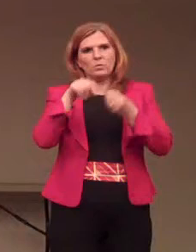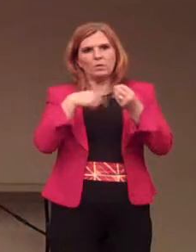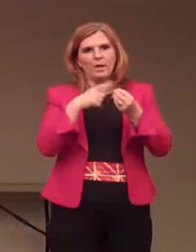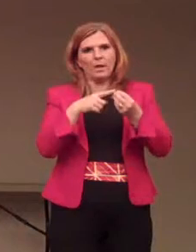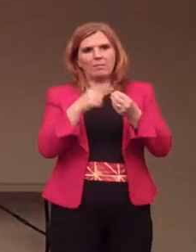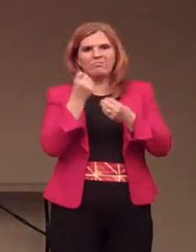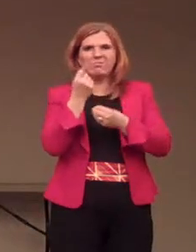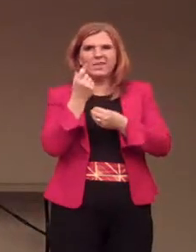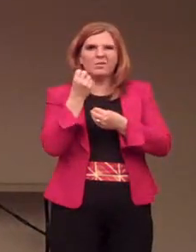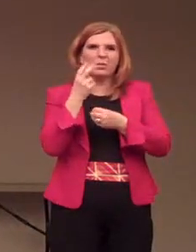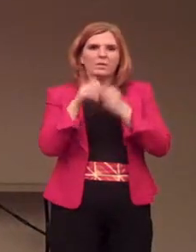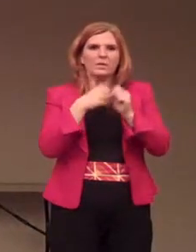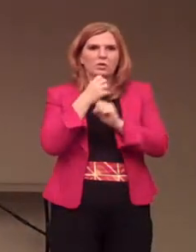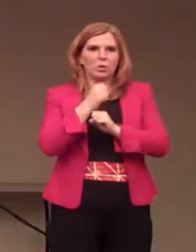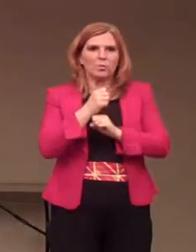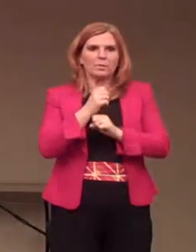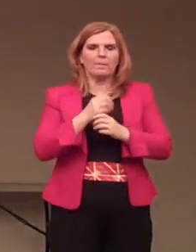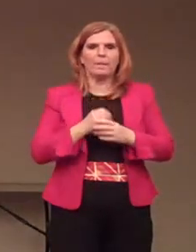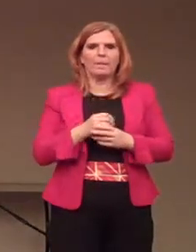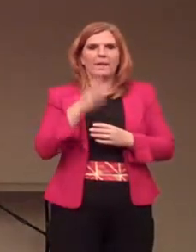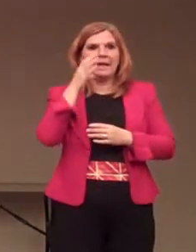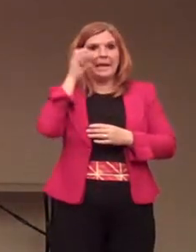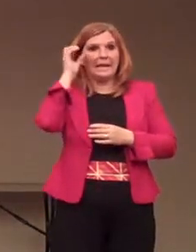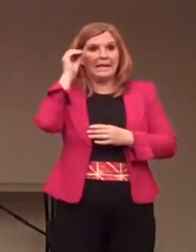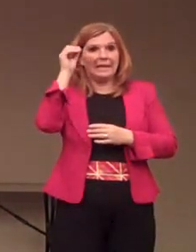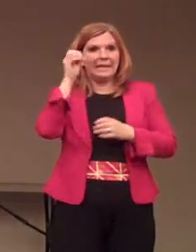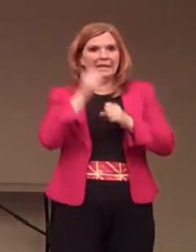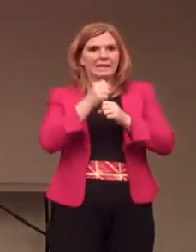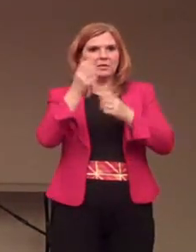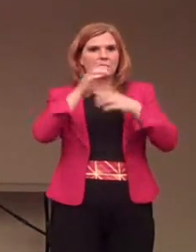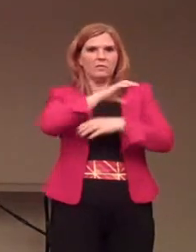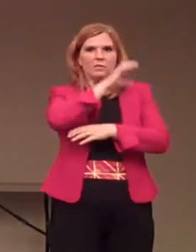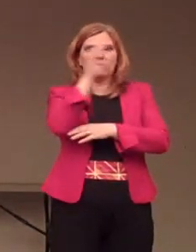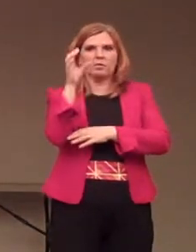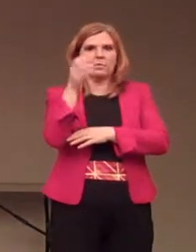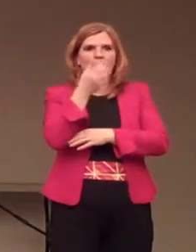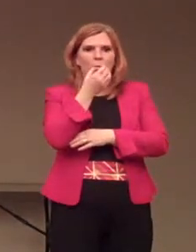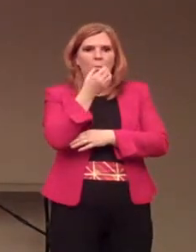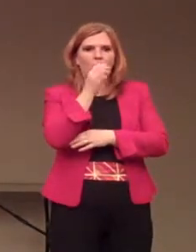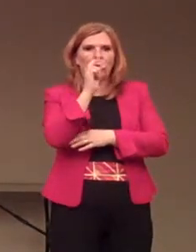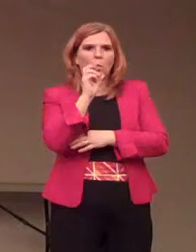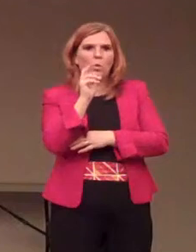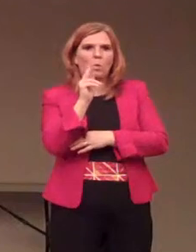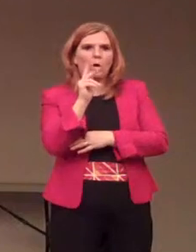about 11, 12 years old. And he gets for Christmas walkie-talkies.